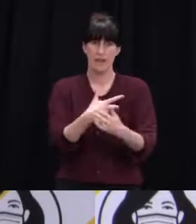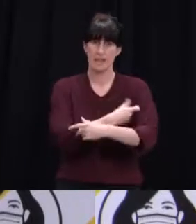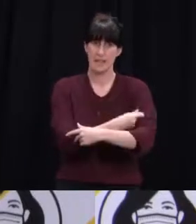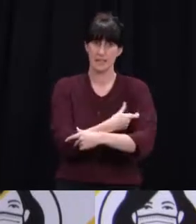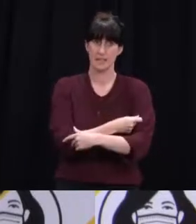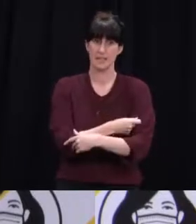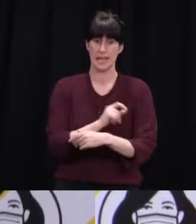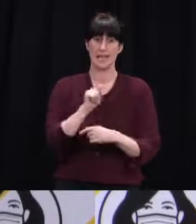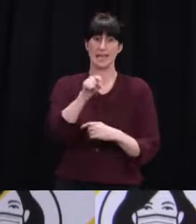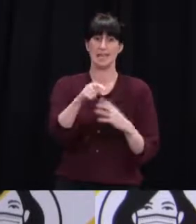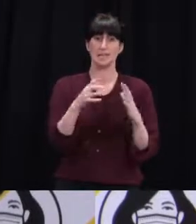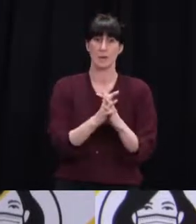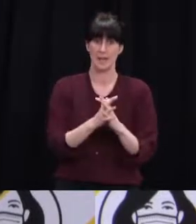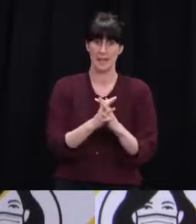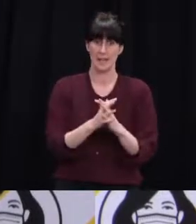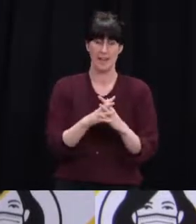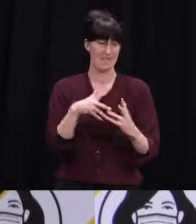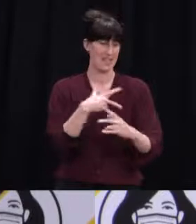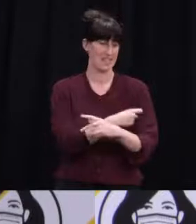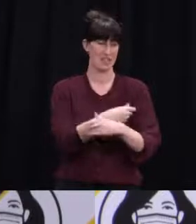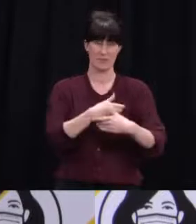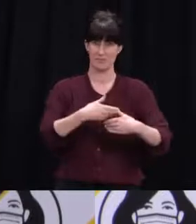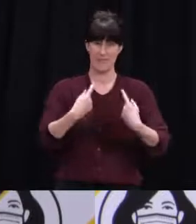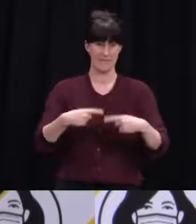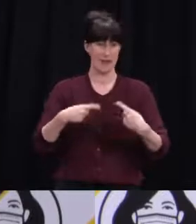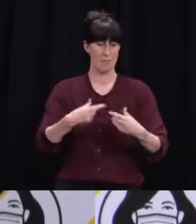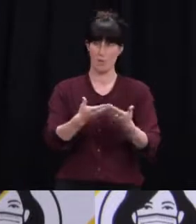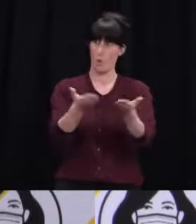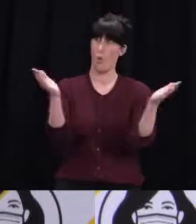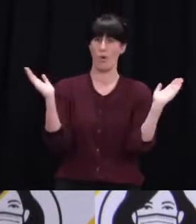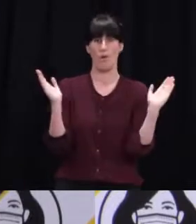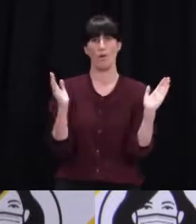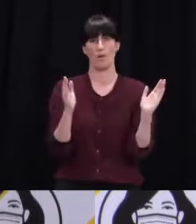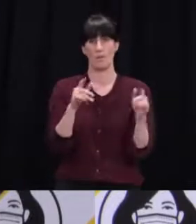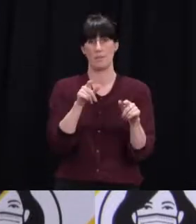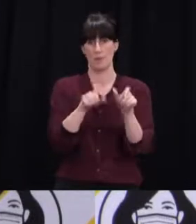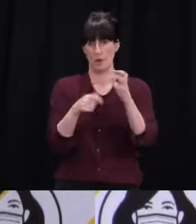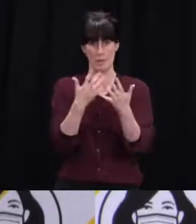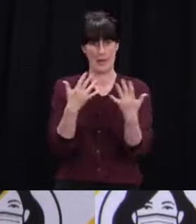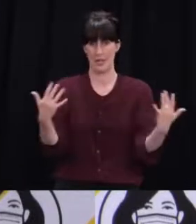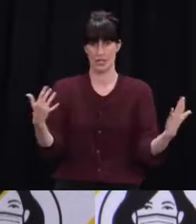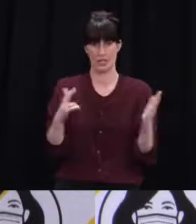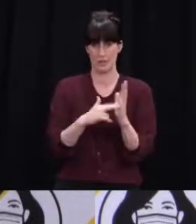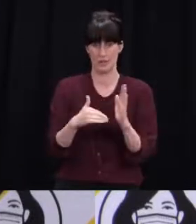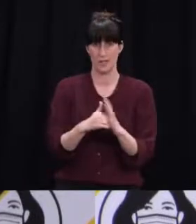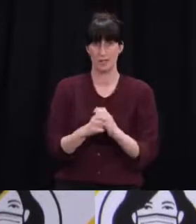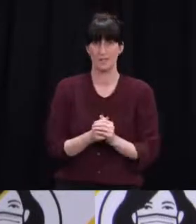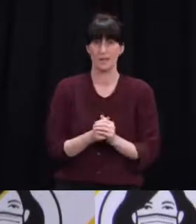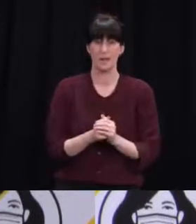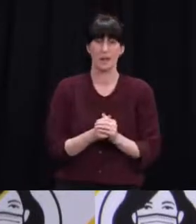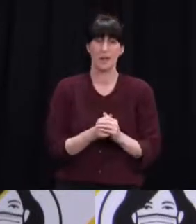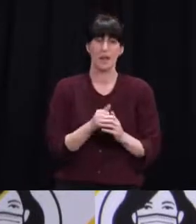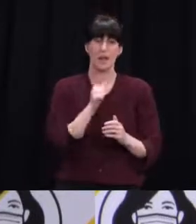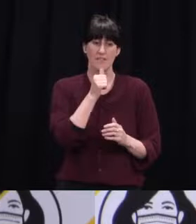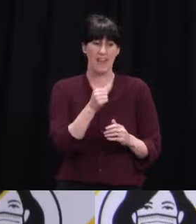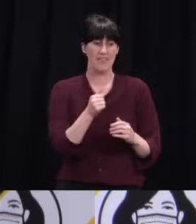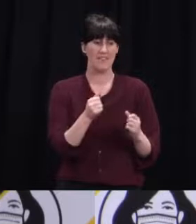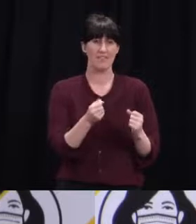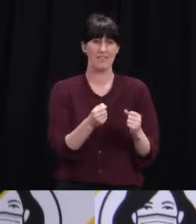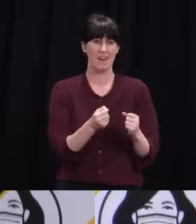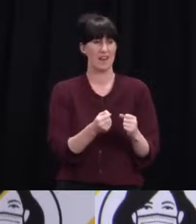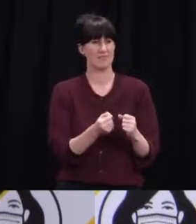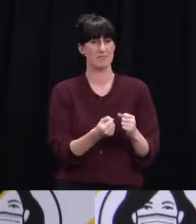now that we're getting into the point where we're making vaccines available to just about all of the population. Next week it will be available to all of the population.